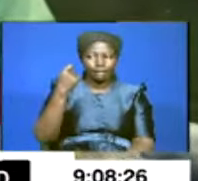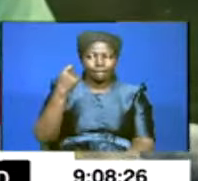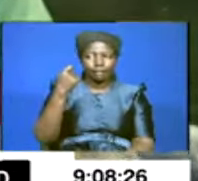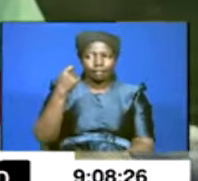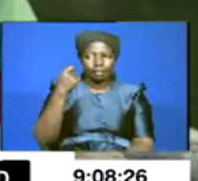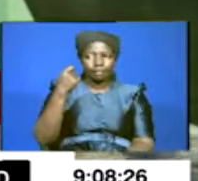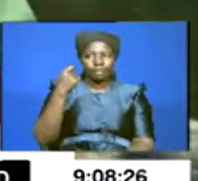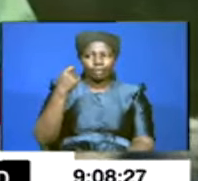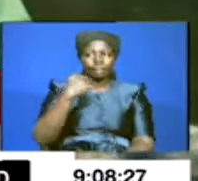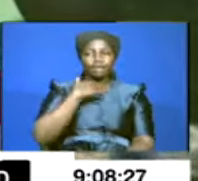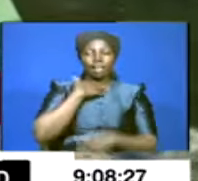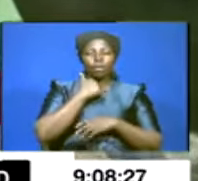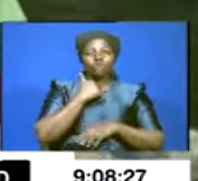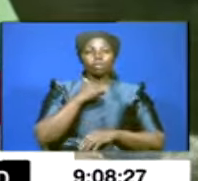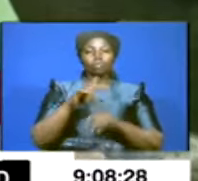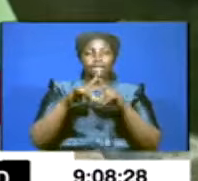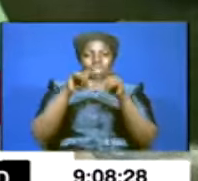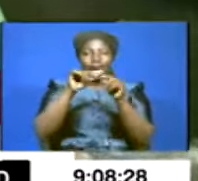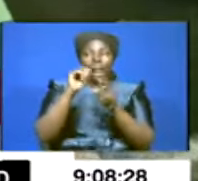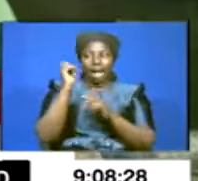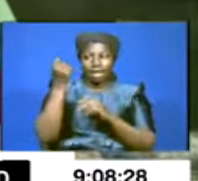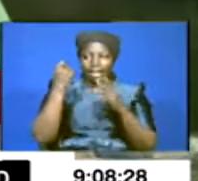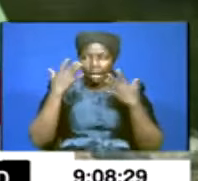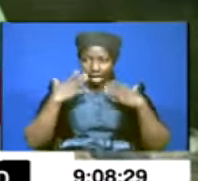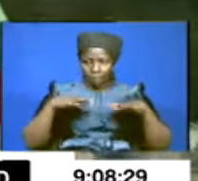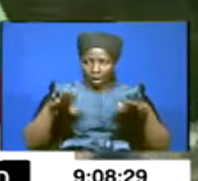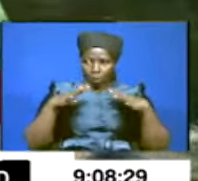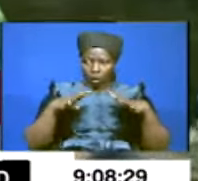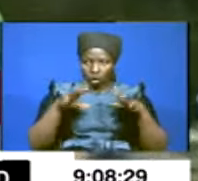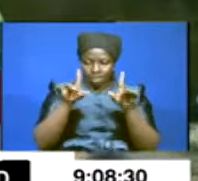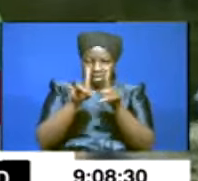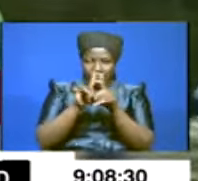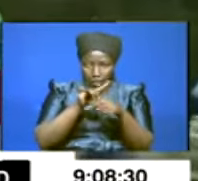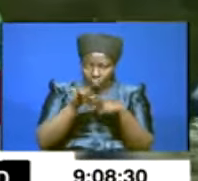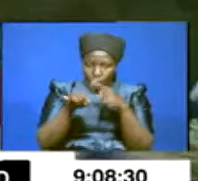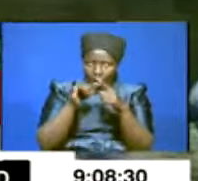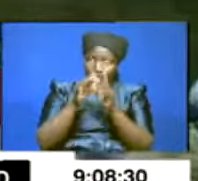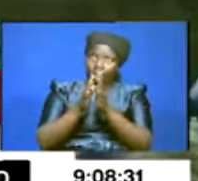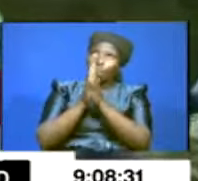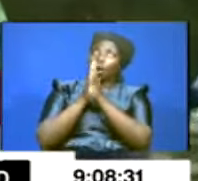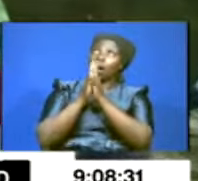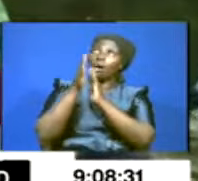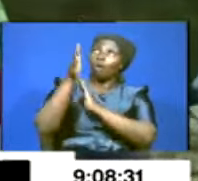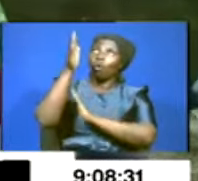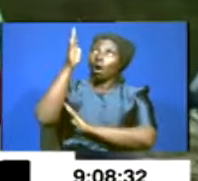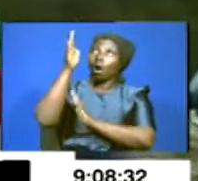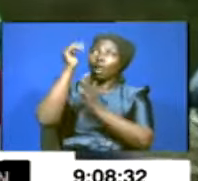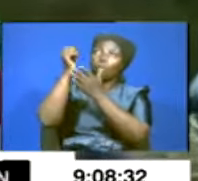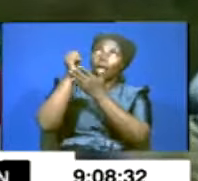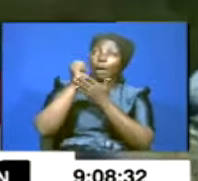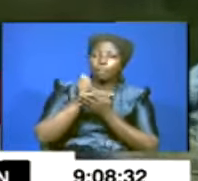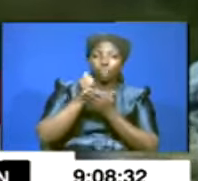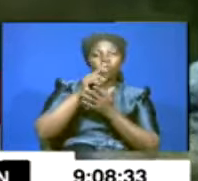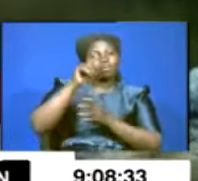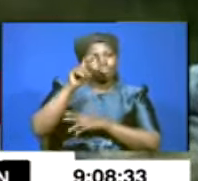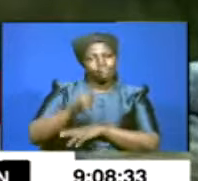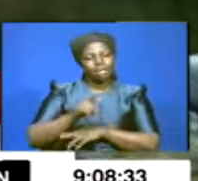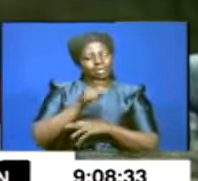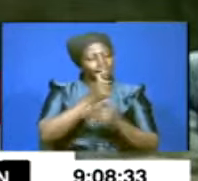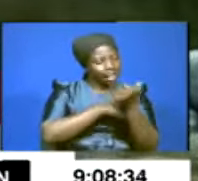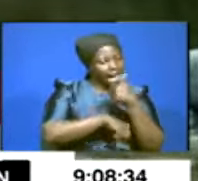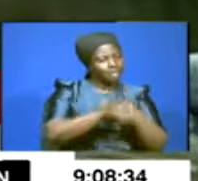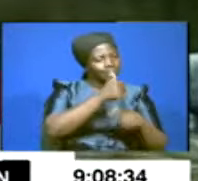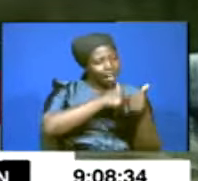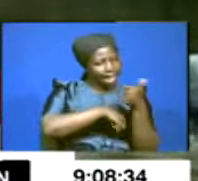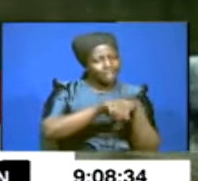to tell the people of Kenya, even as we pray to God to intercede, we must play our part as human